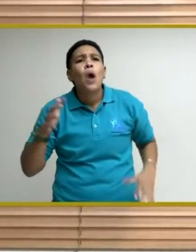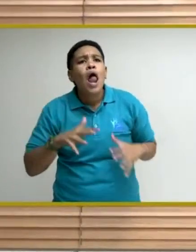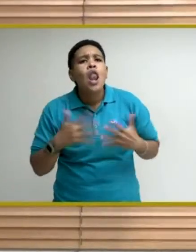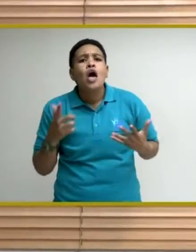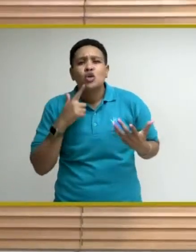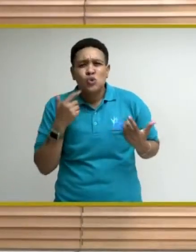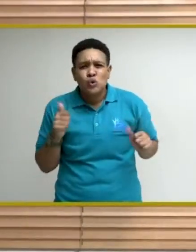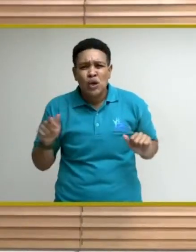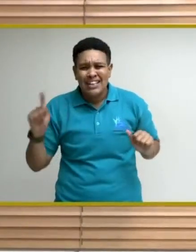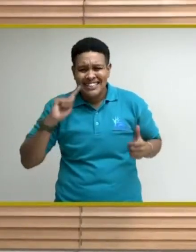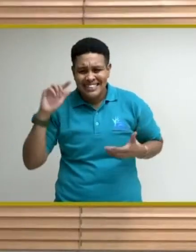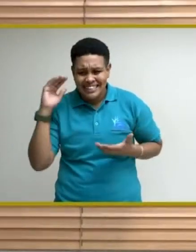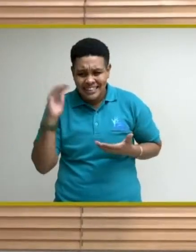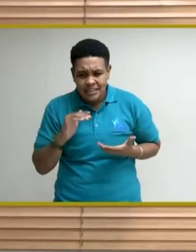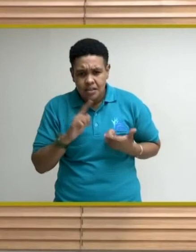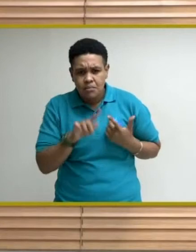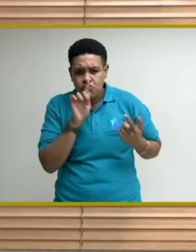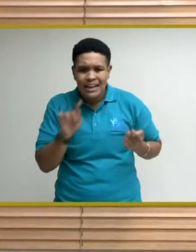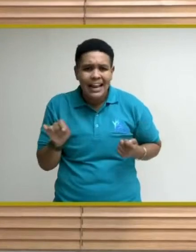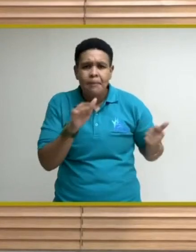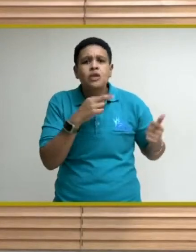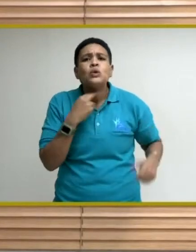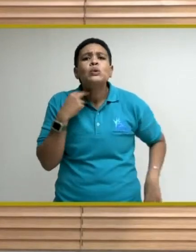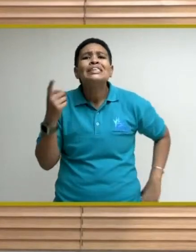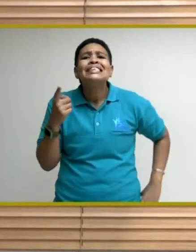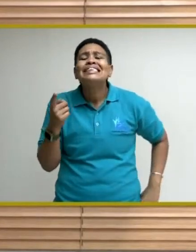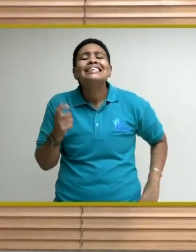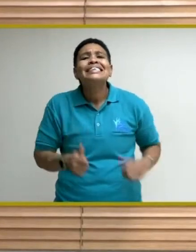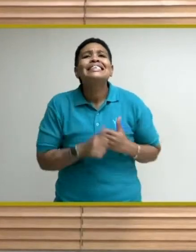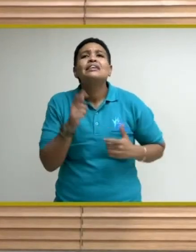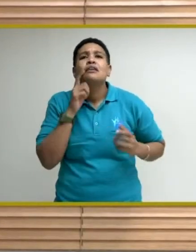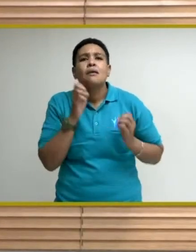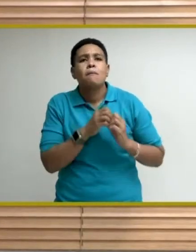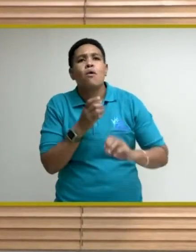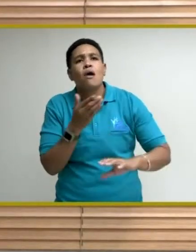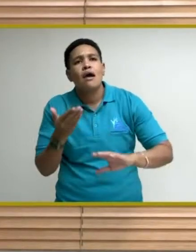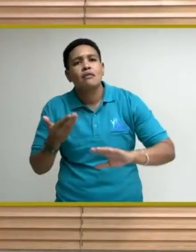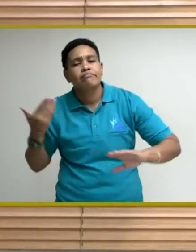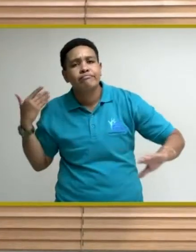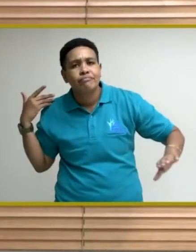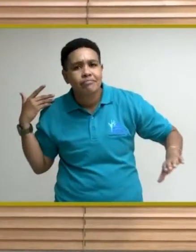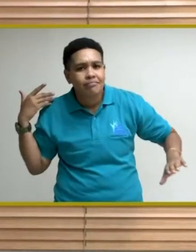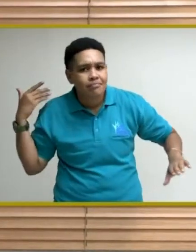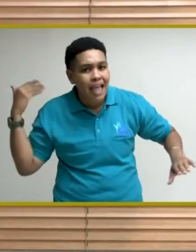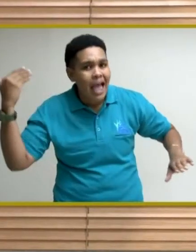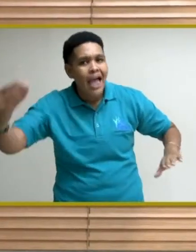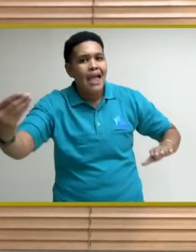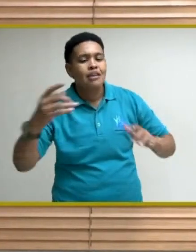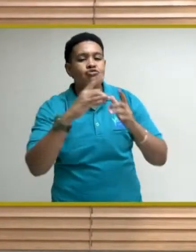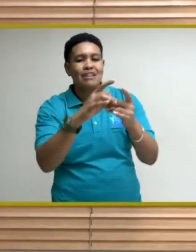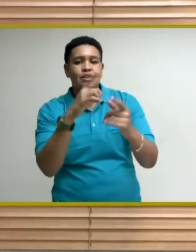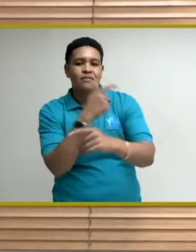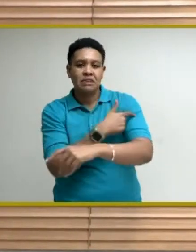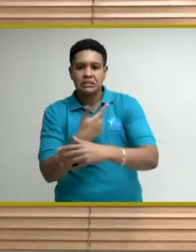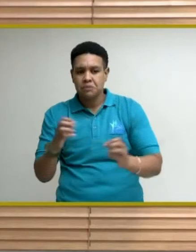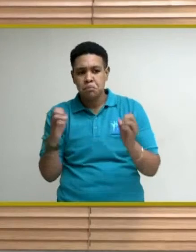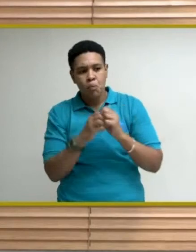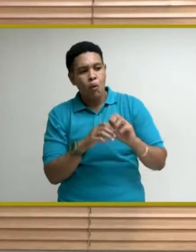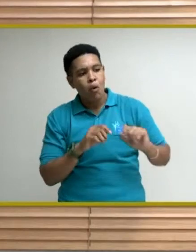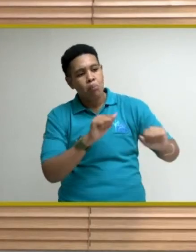try and minimize and eliminate that risk. They are more ahead of us in terms of vaccines. They have been